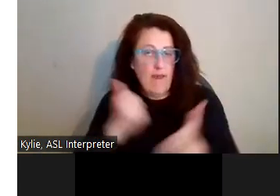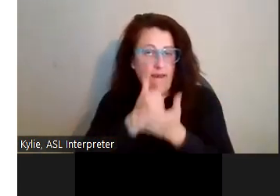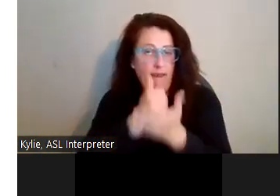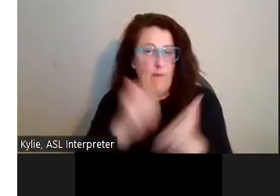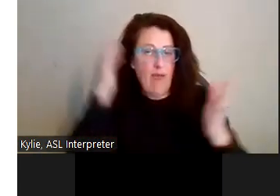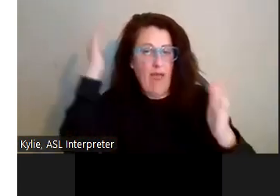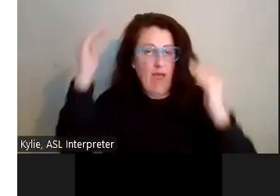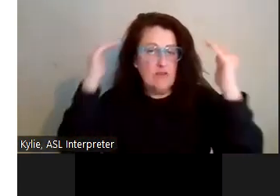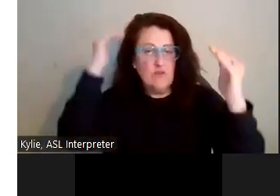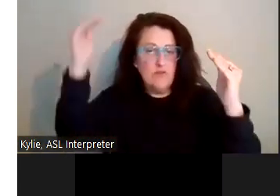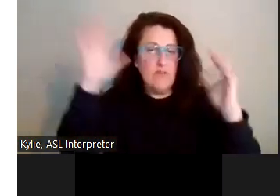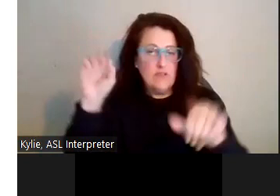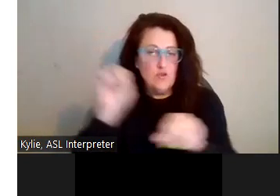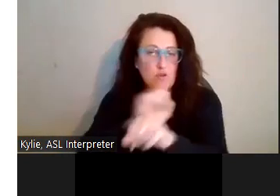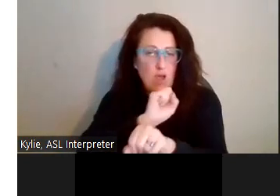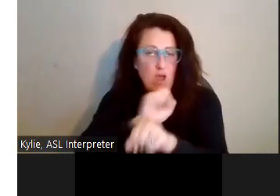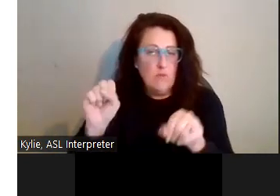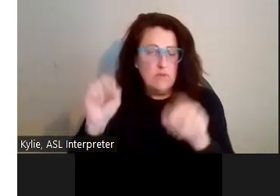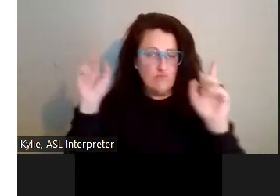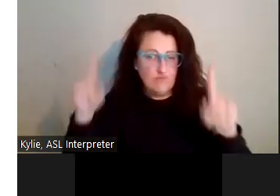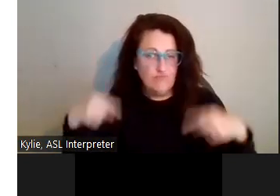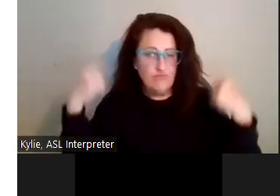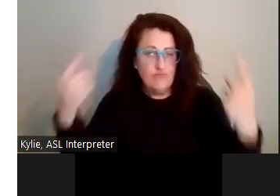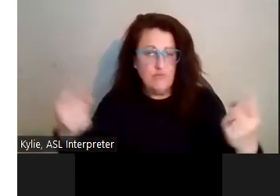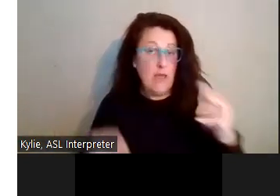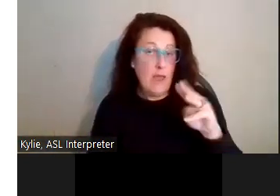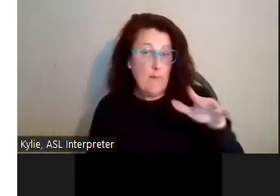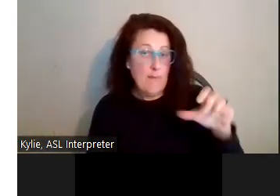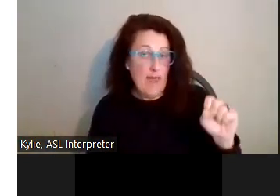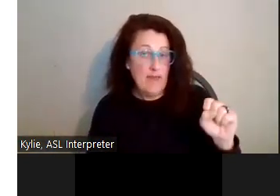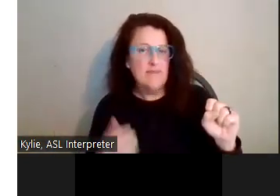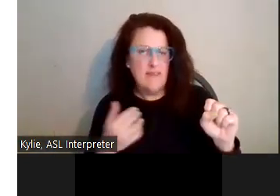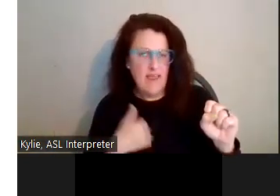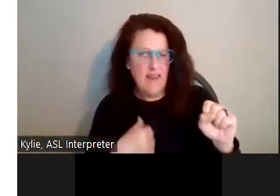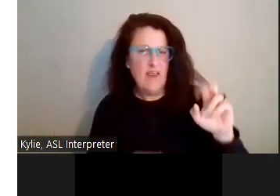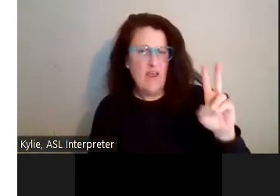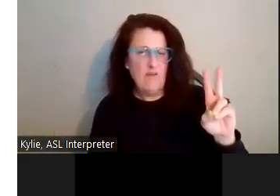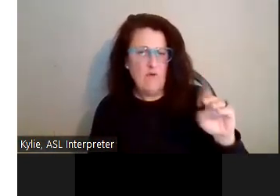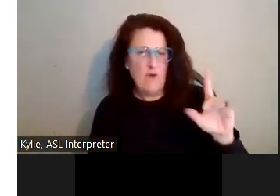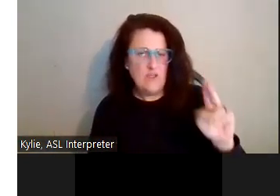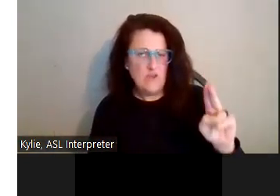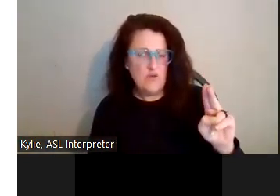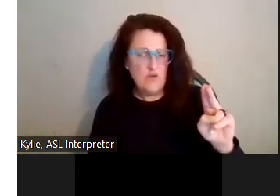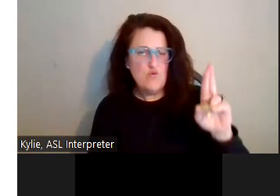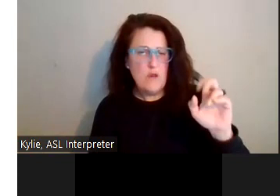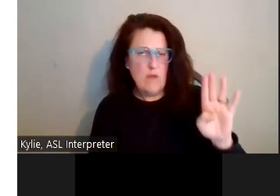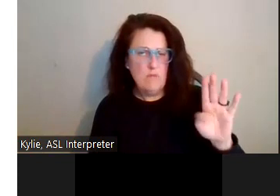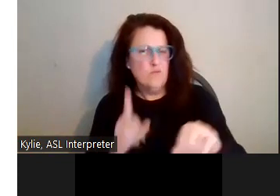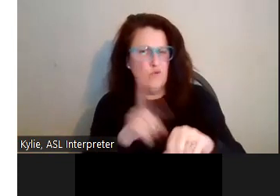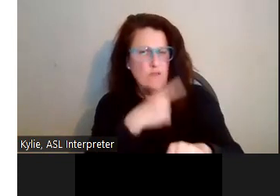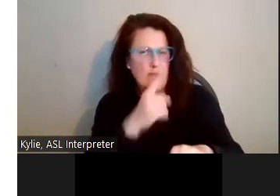job journey. So Massachusetts has had a model of vocational rehabilitation for a while